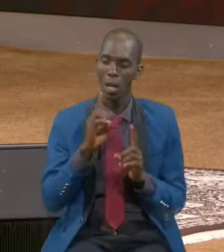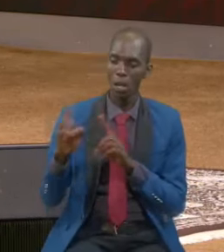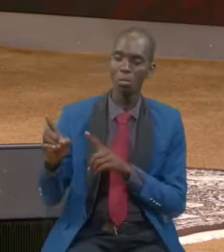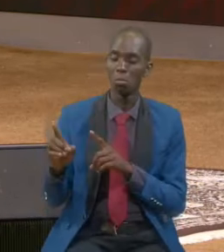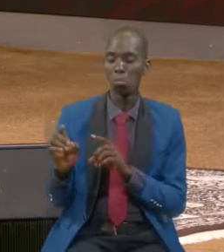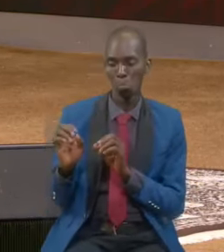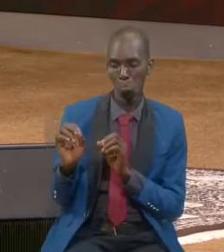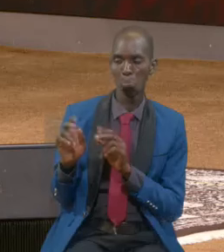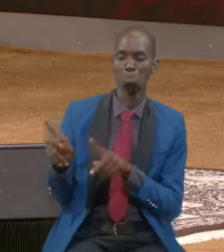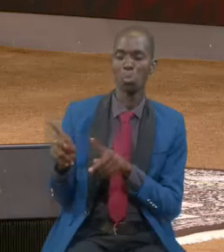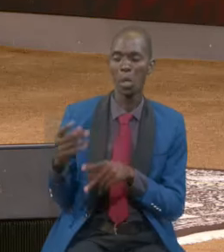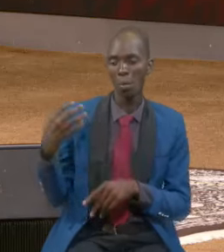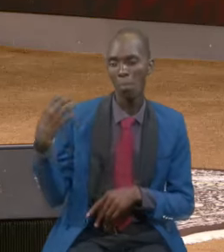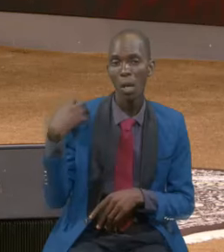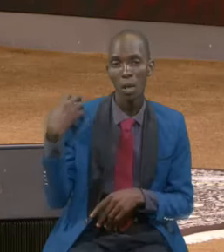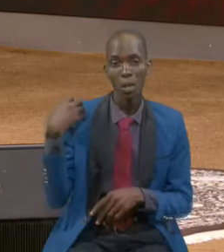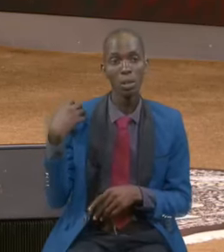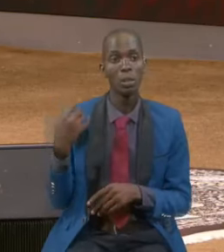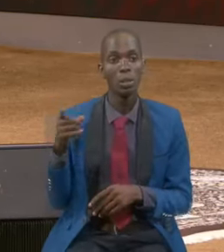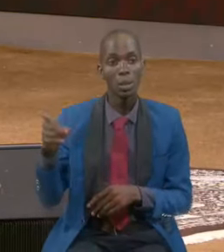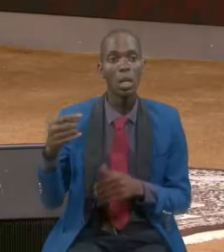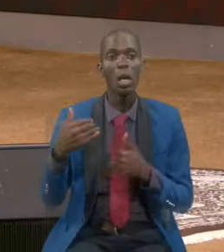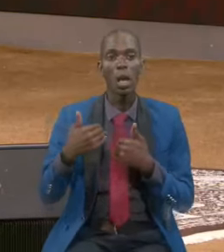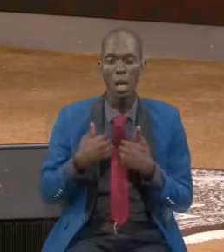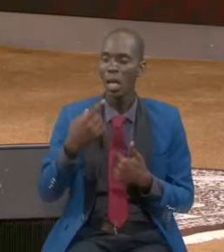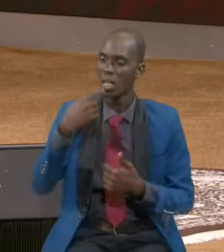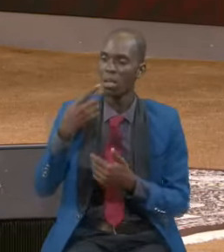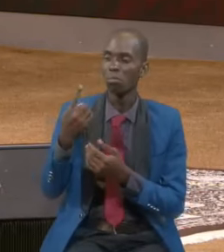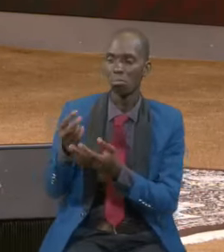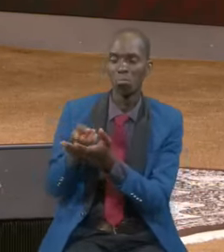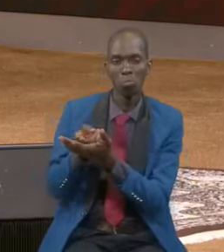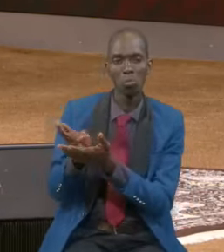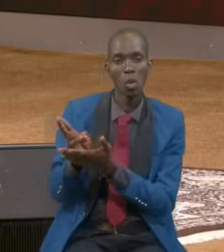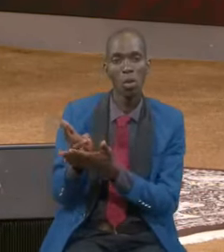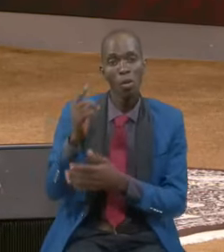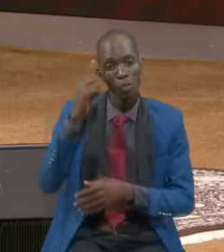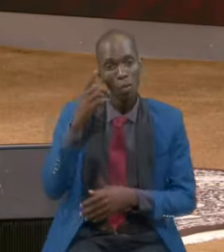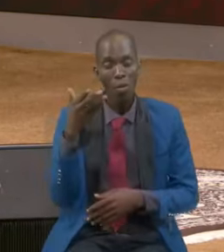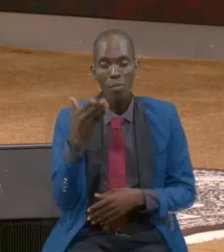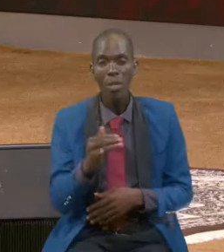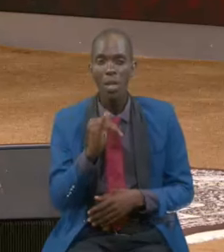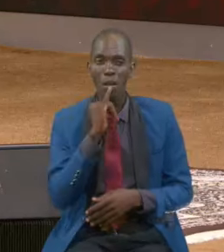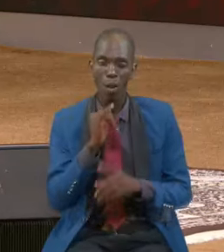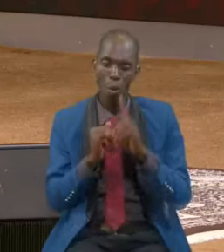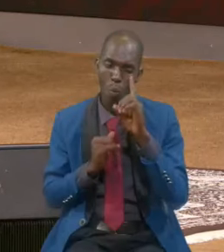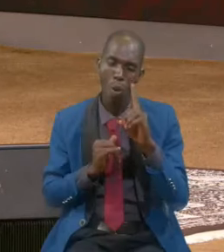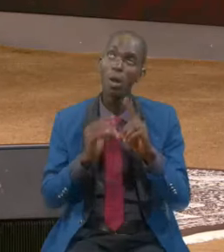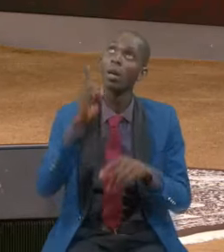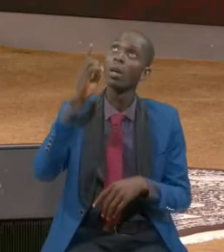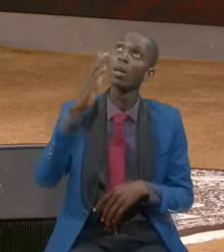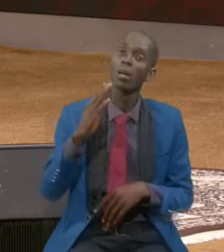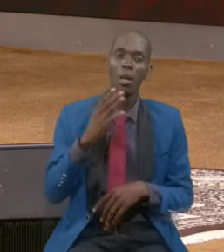well, Master, thou hast said the truth, for there is one God,